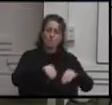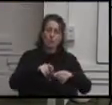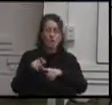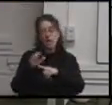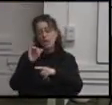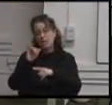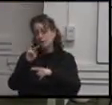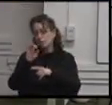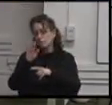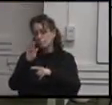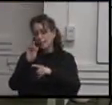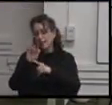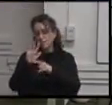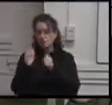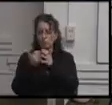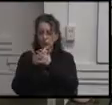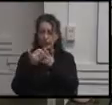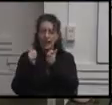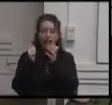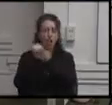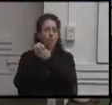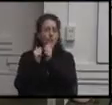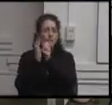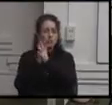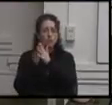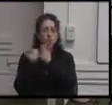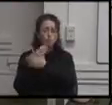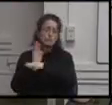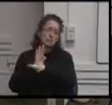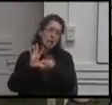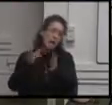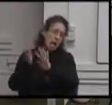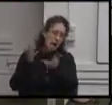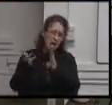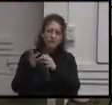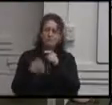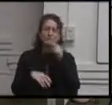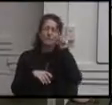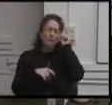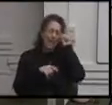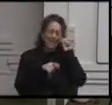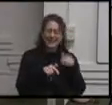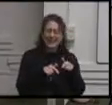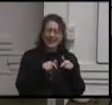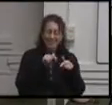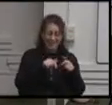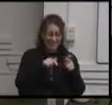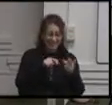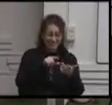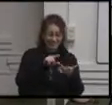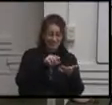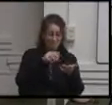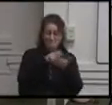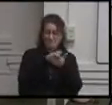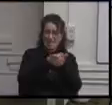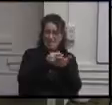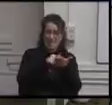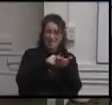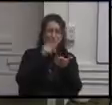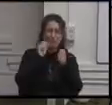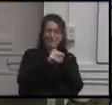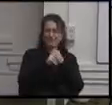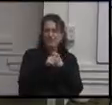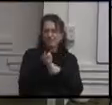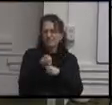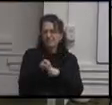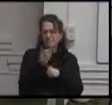is not going to generate thousands of jobs in Brattleboro. That's just not going to happen. But you know, one thing that we need to do is create an